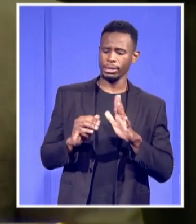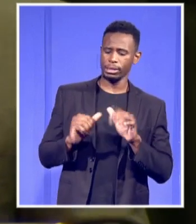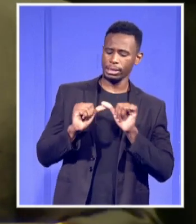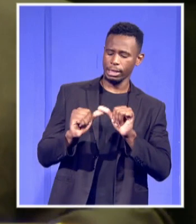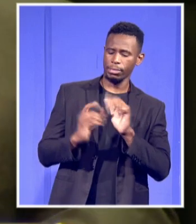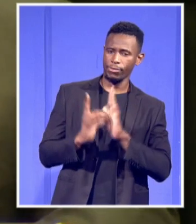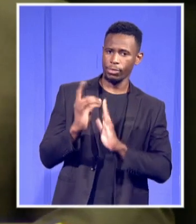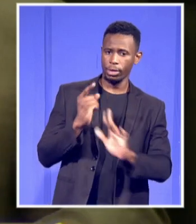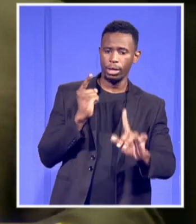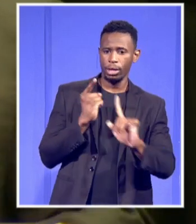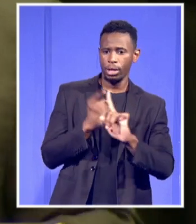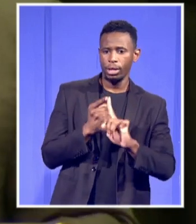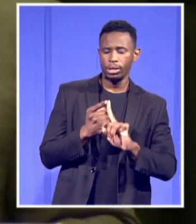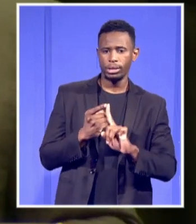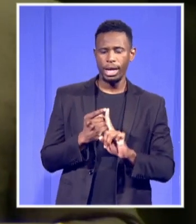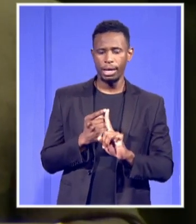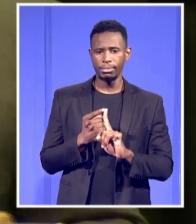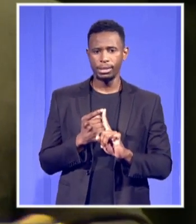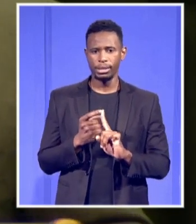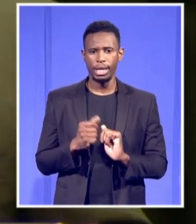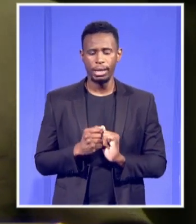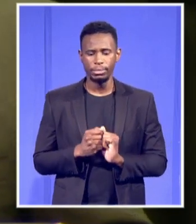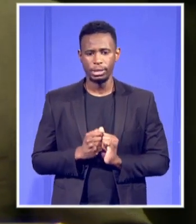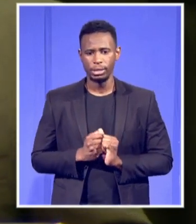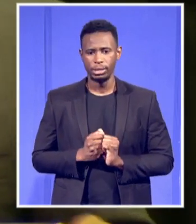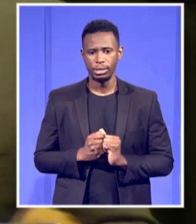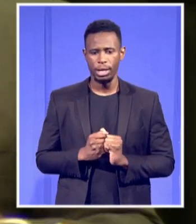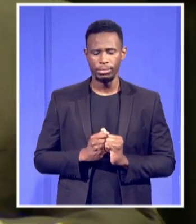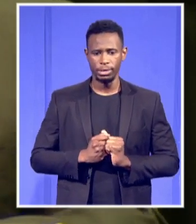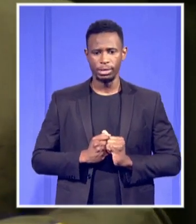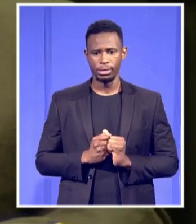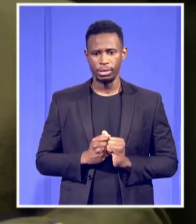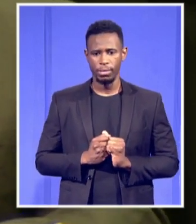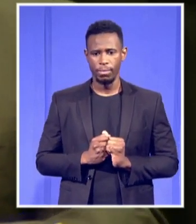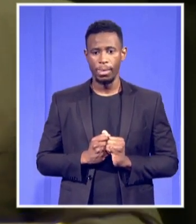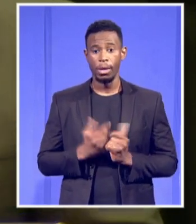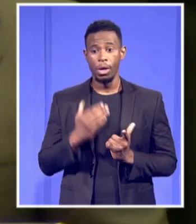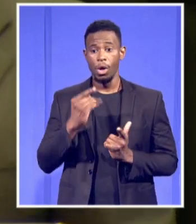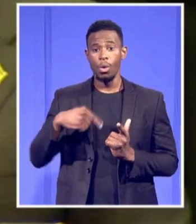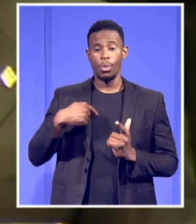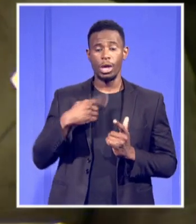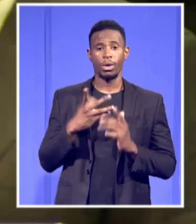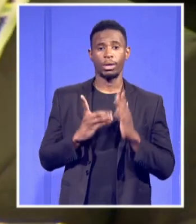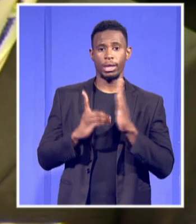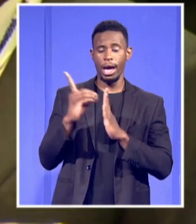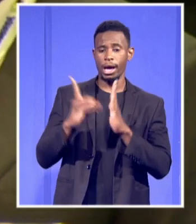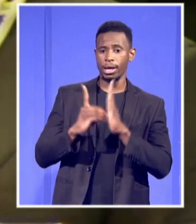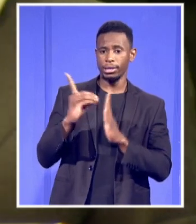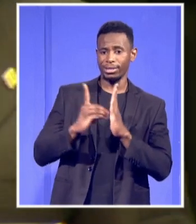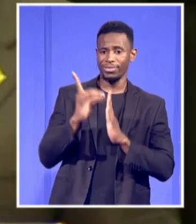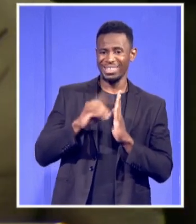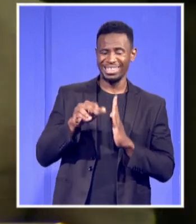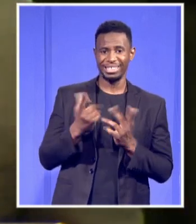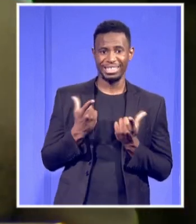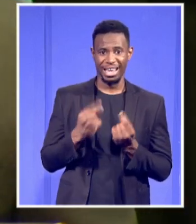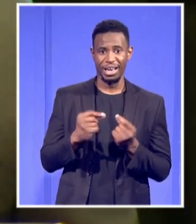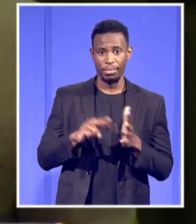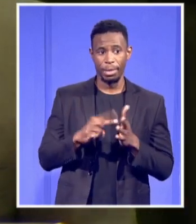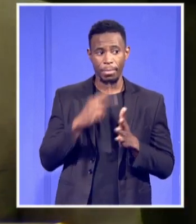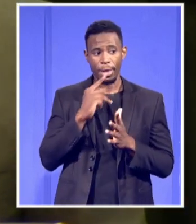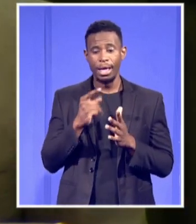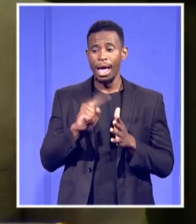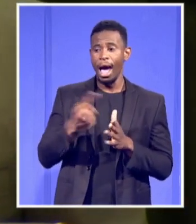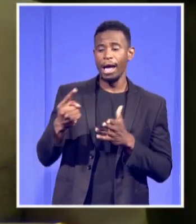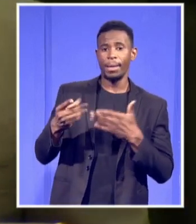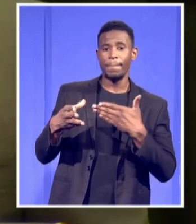Goals and the New Urban Agenda. In developing this action plan, there is the need for member states to also put